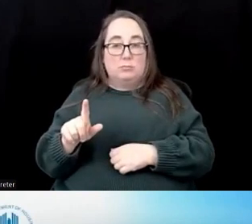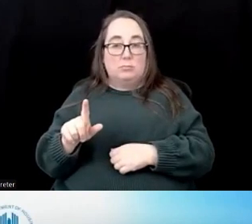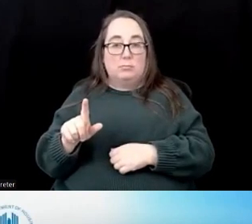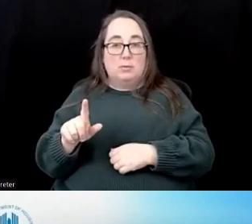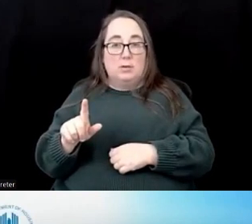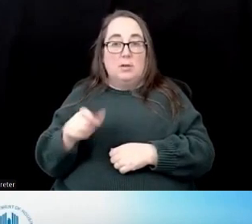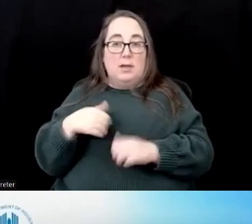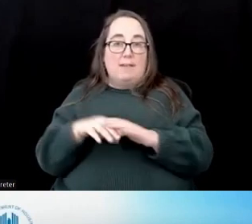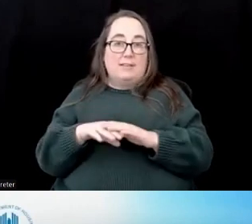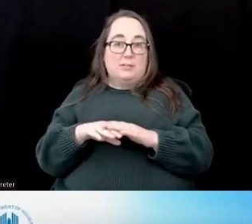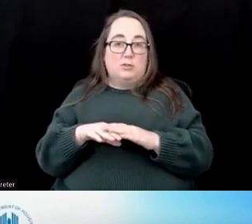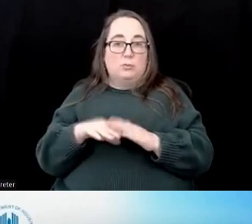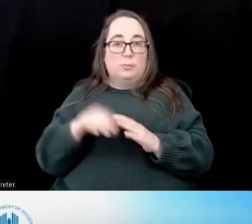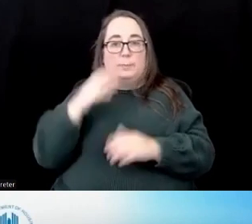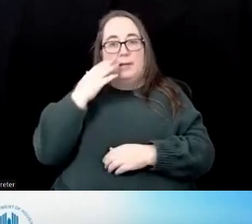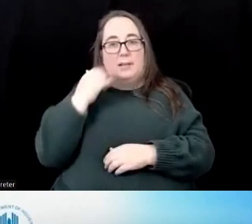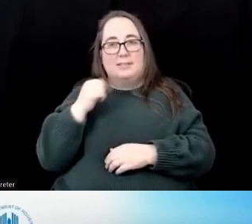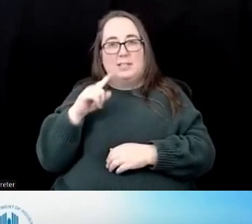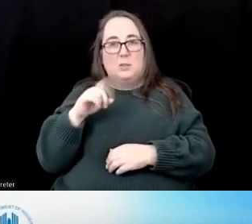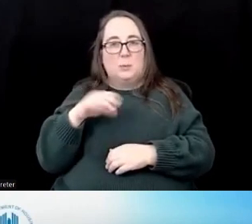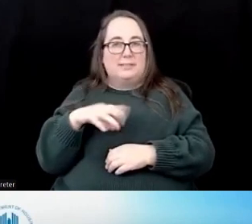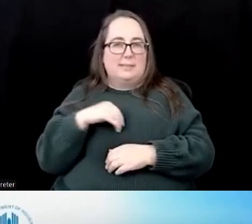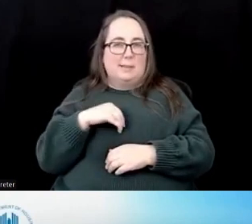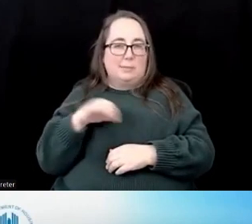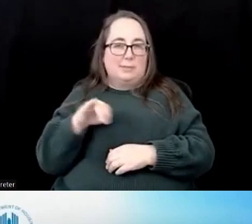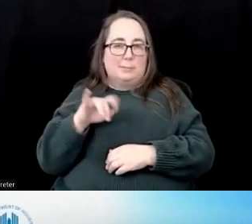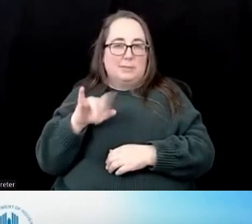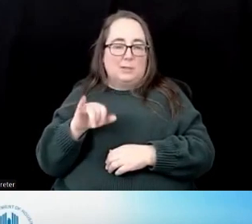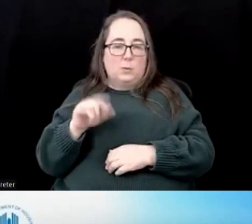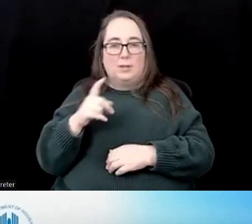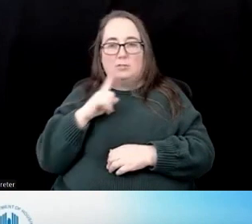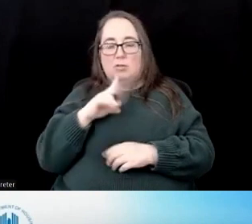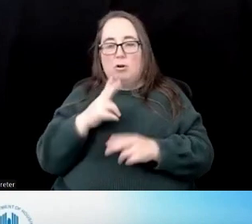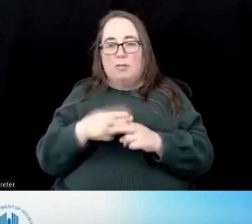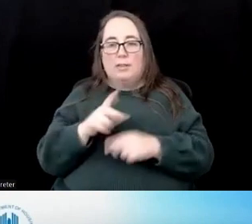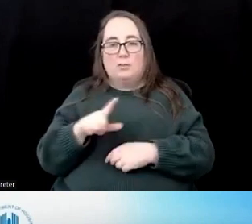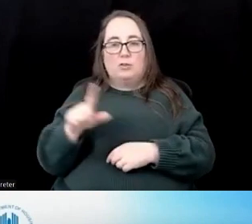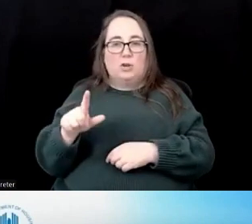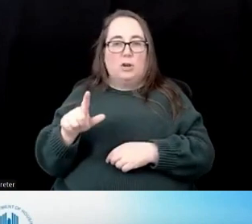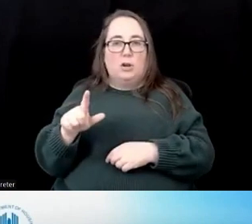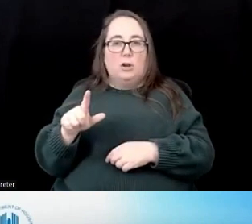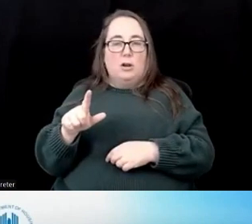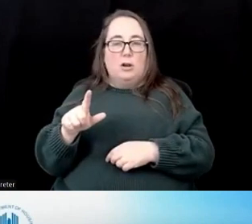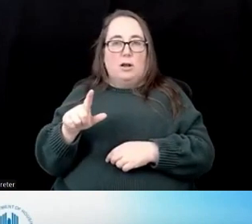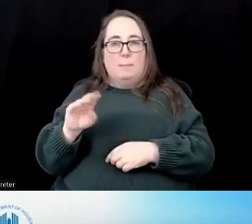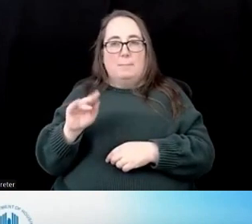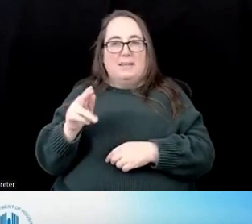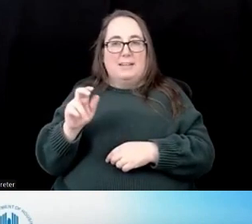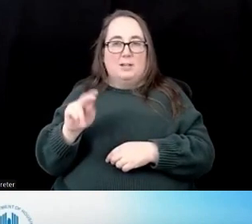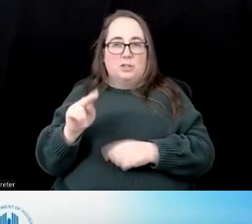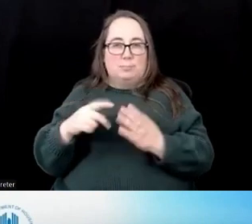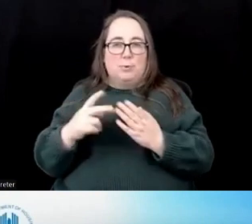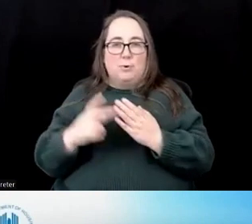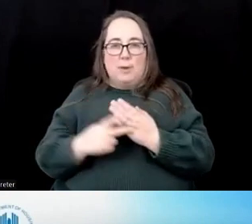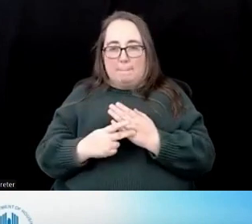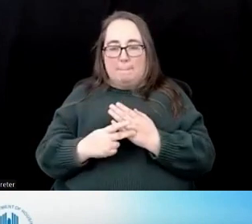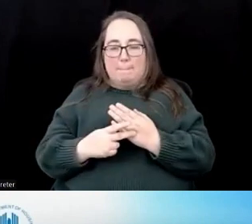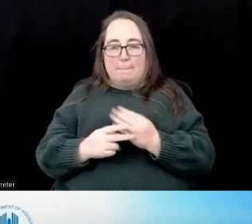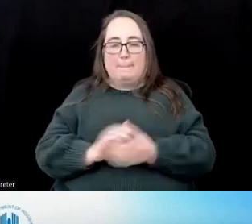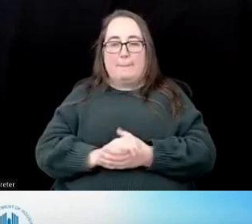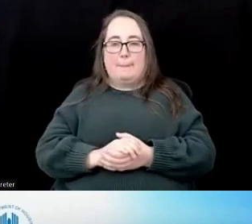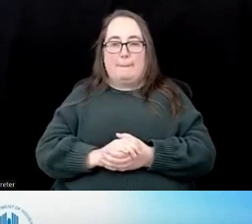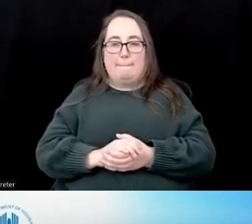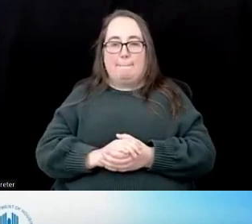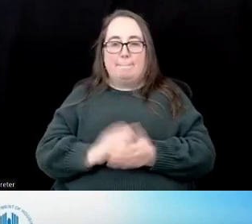have access to because they do accept subsidies. One of those is called the Landlord Mitigation Program, which offers